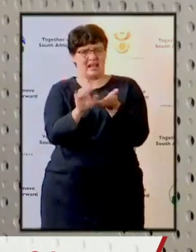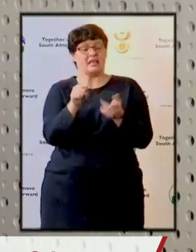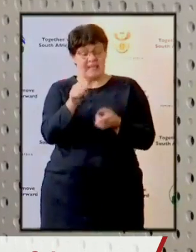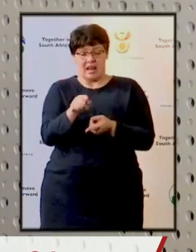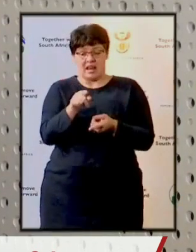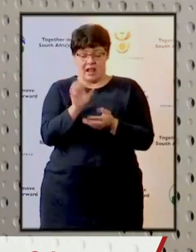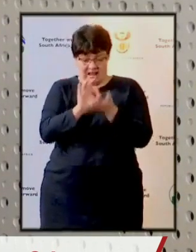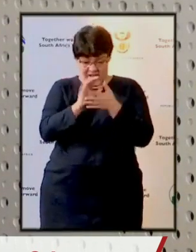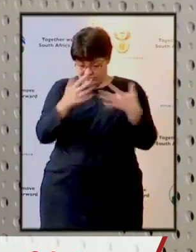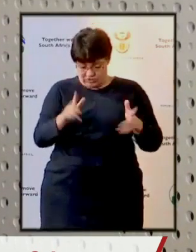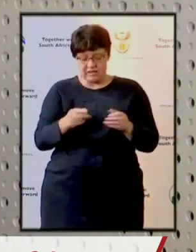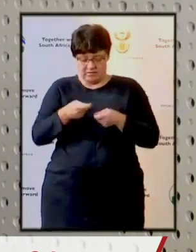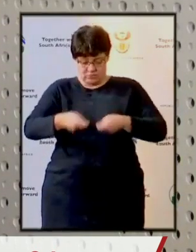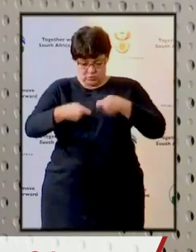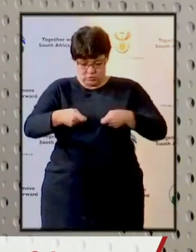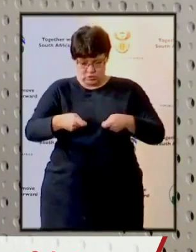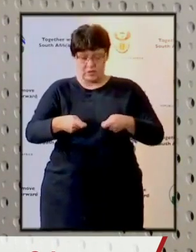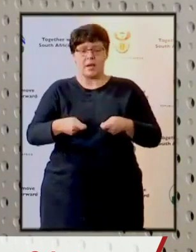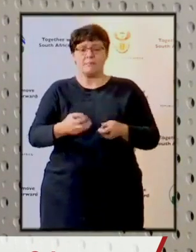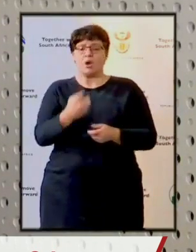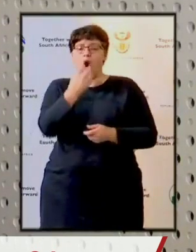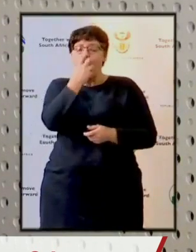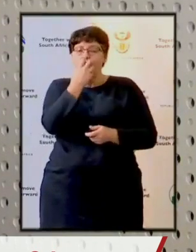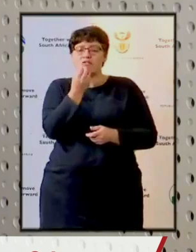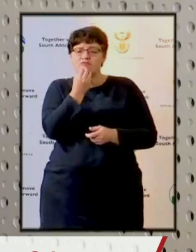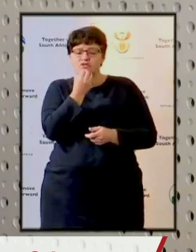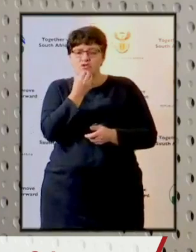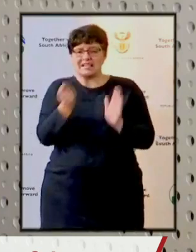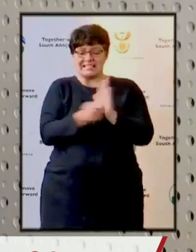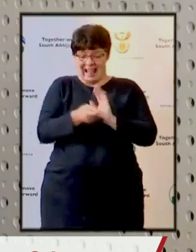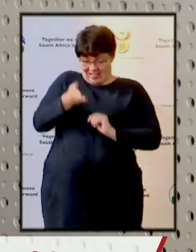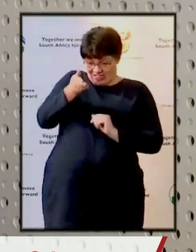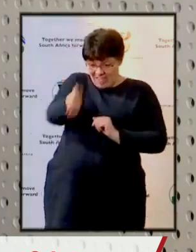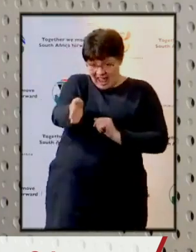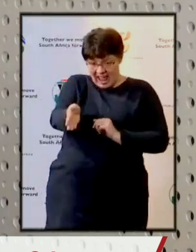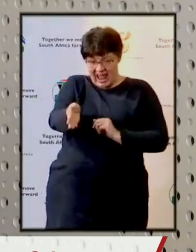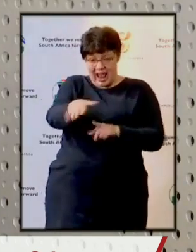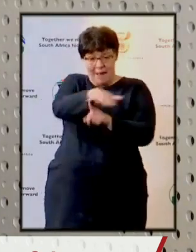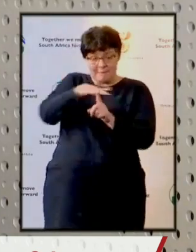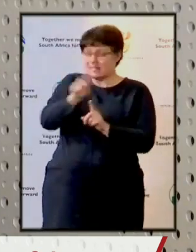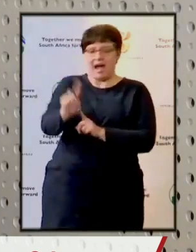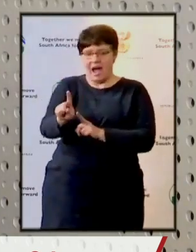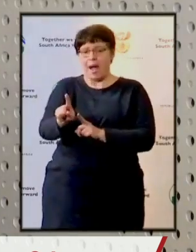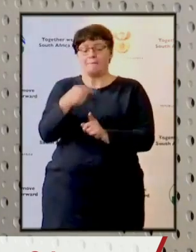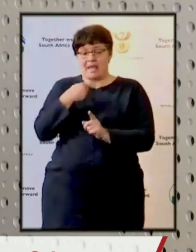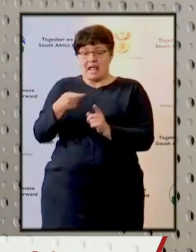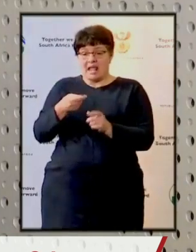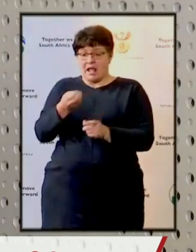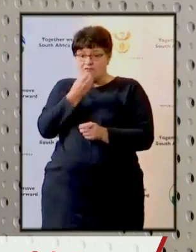delivered. There would not be hot food sales at the establishment itself, but it would be for home delivery.